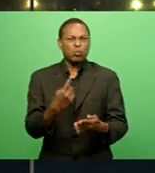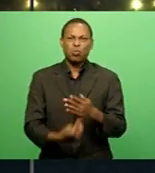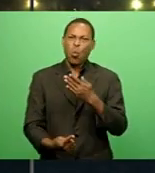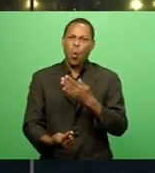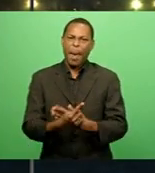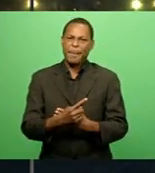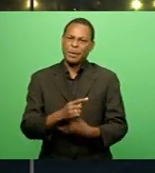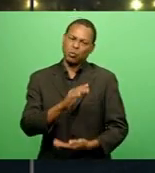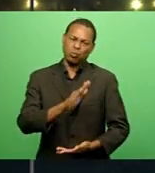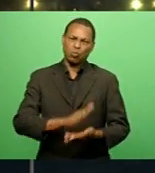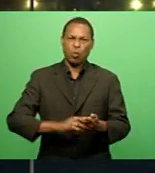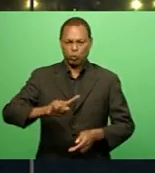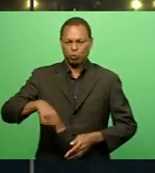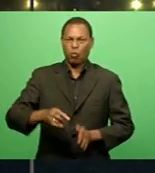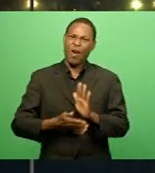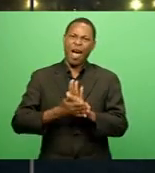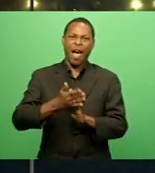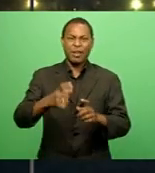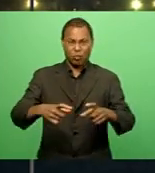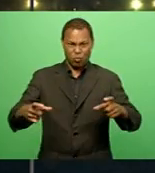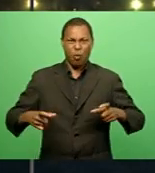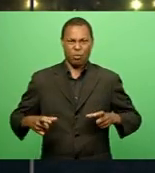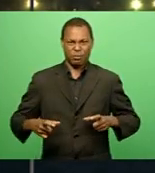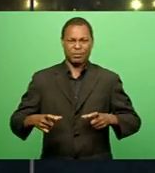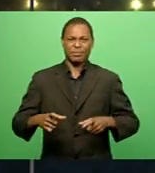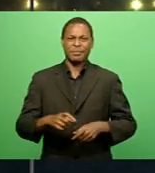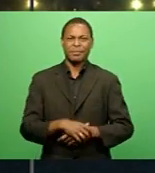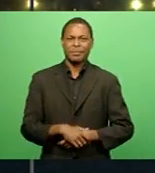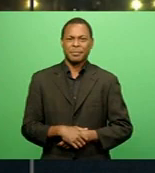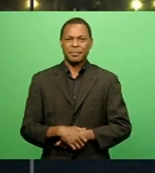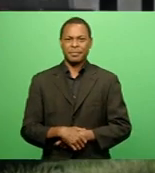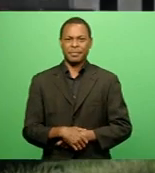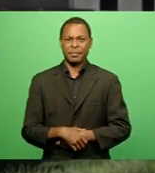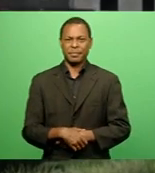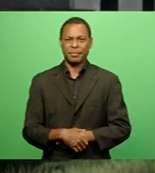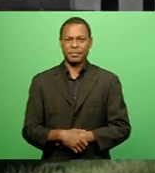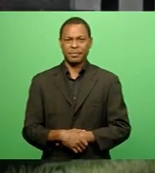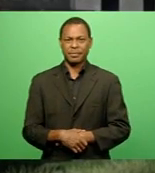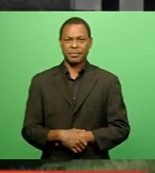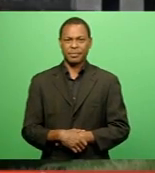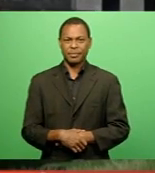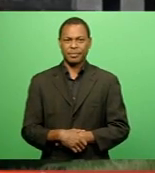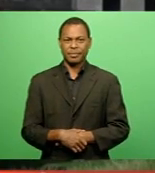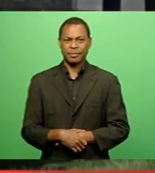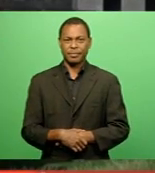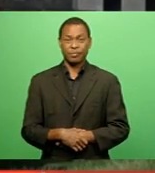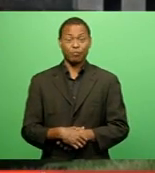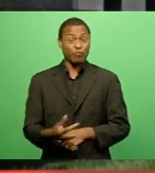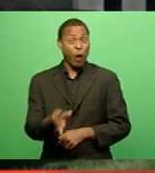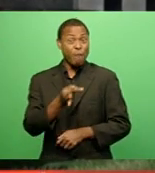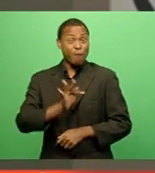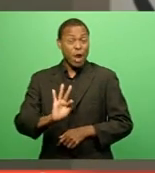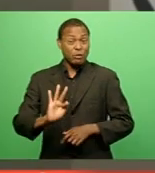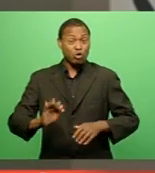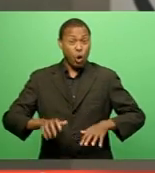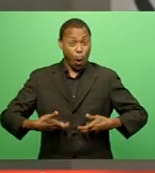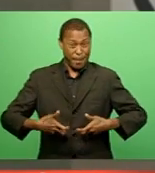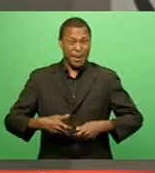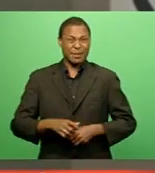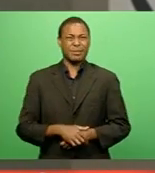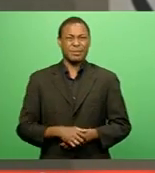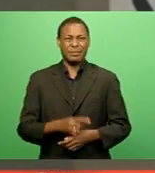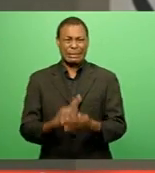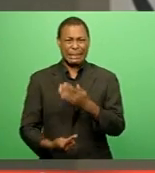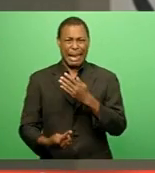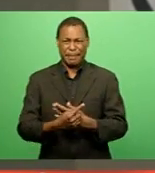appeared in the Suva High Court this morning. Pranita Prakash files this report. The fresh charges are assault causing actual bodily